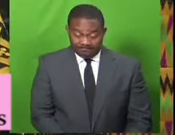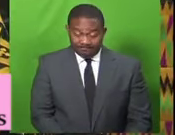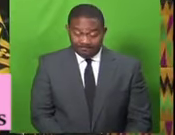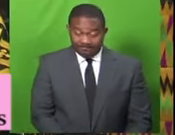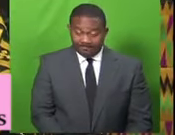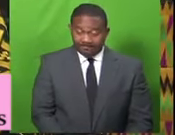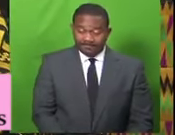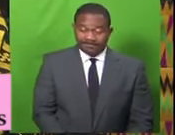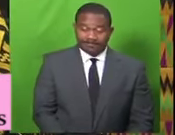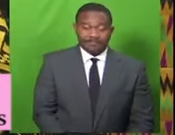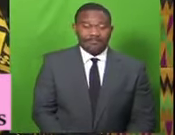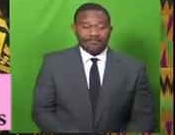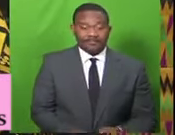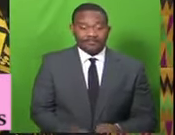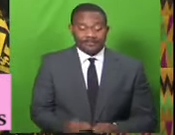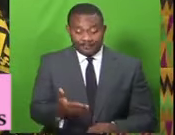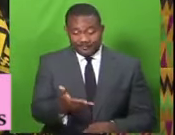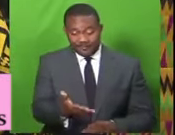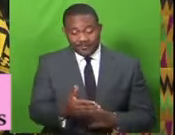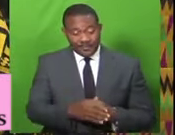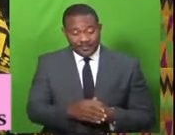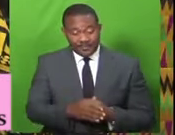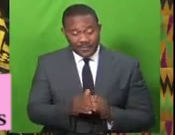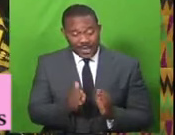Yes, Minority Leader.